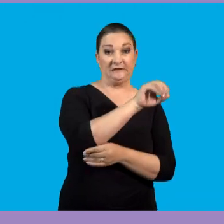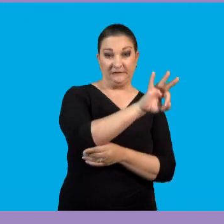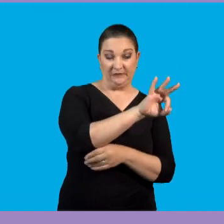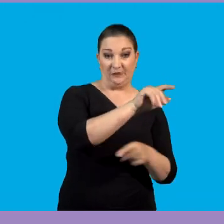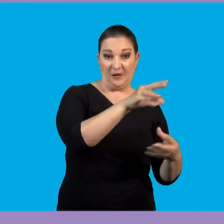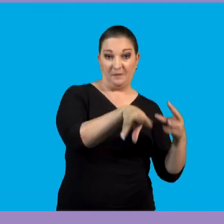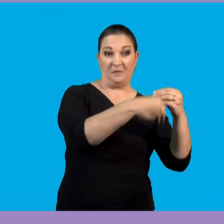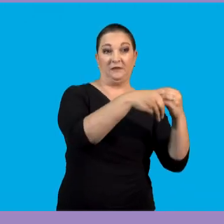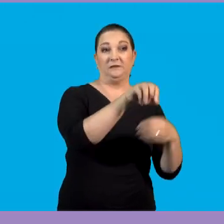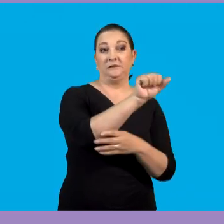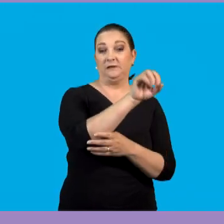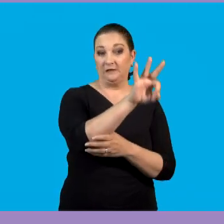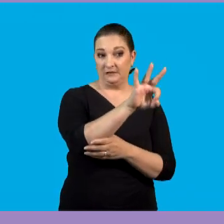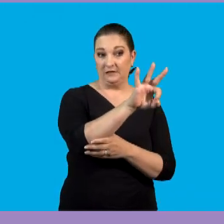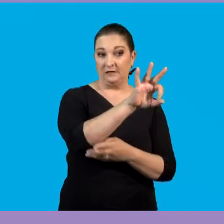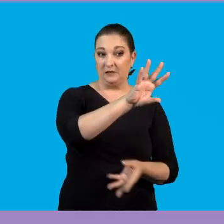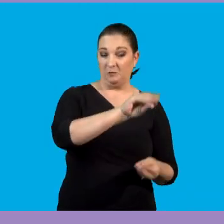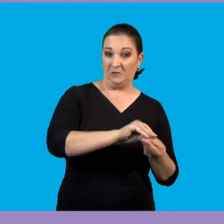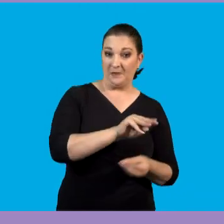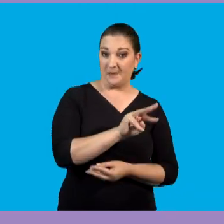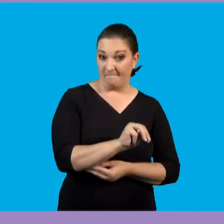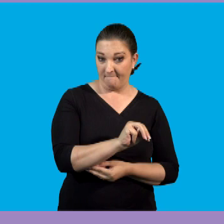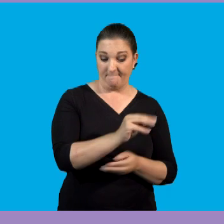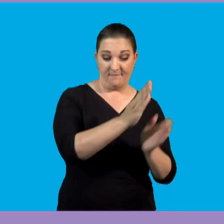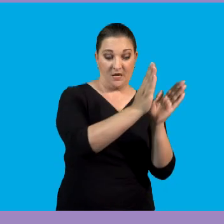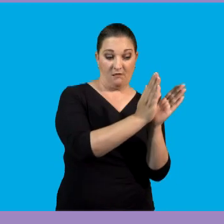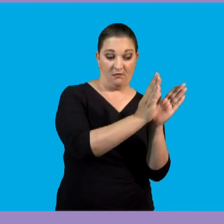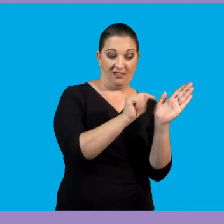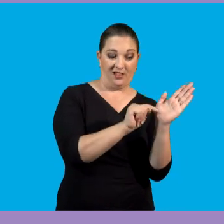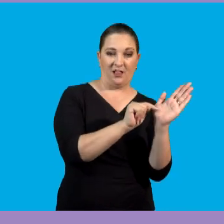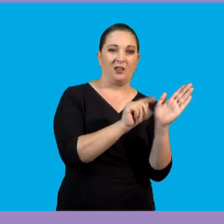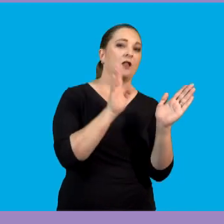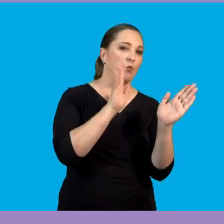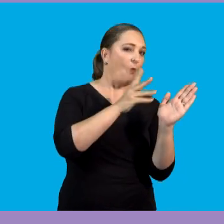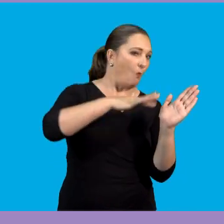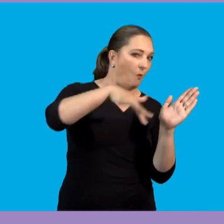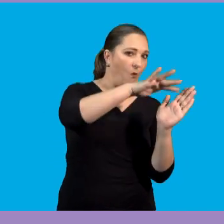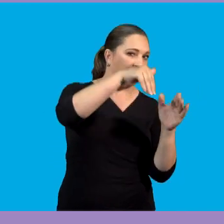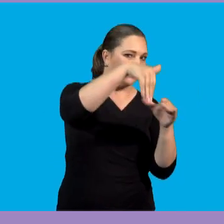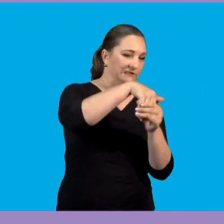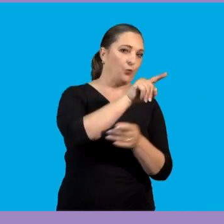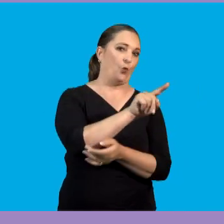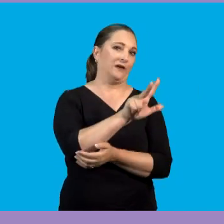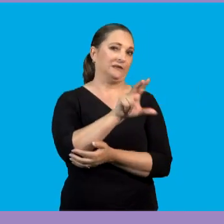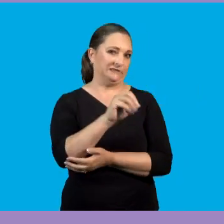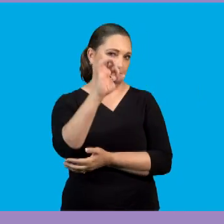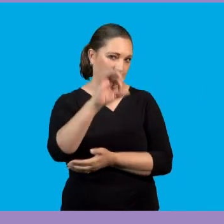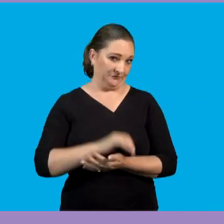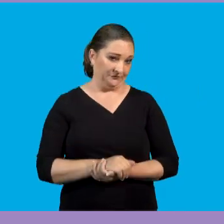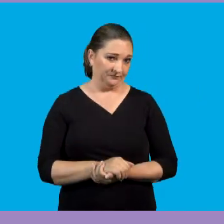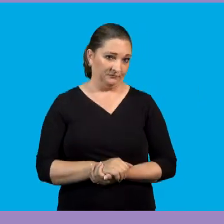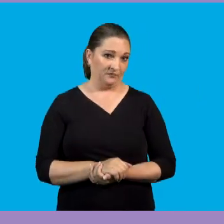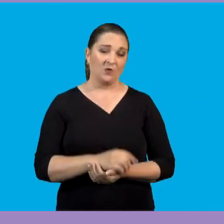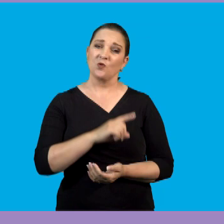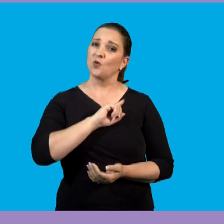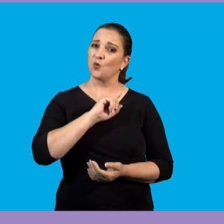the 63 degrees plus angle M, that is going to give us 180 degrees. And we